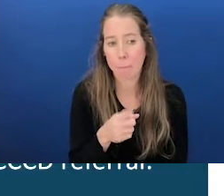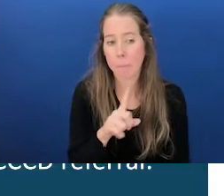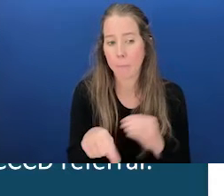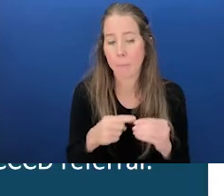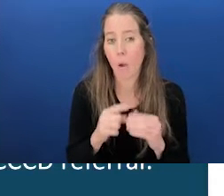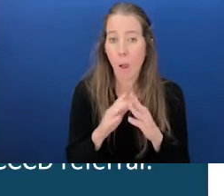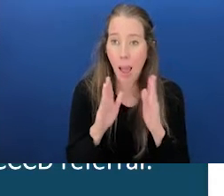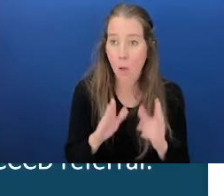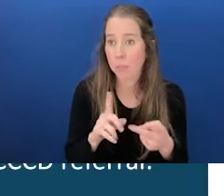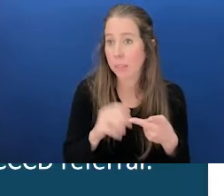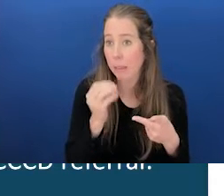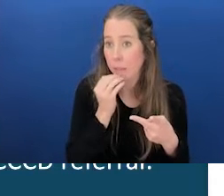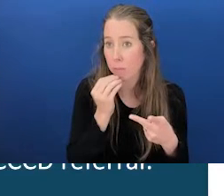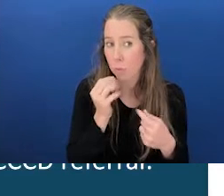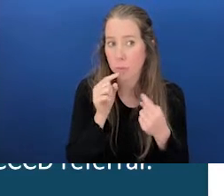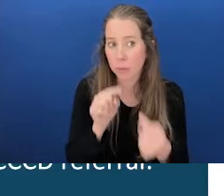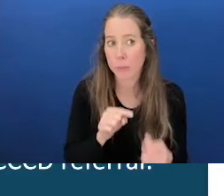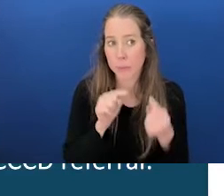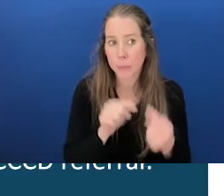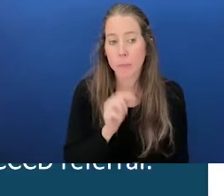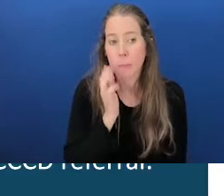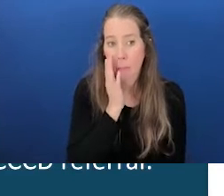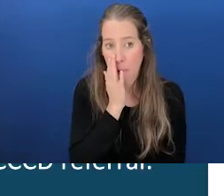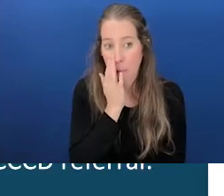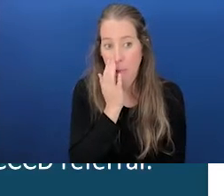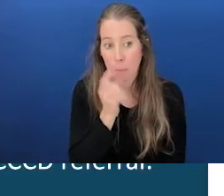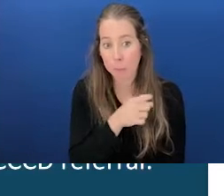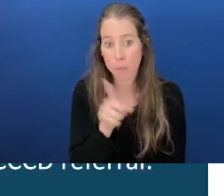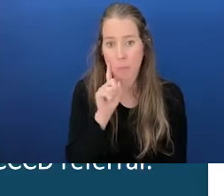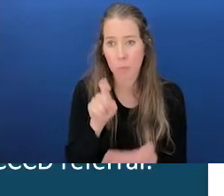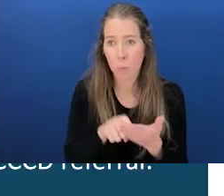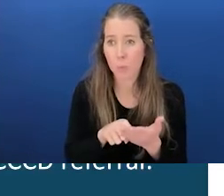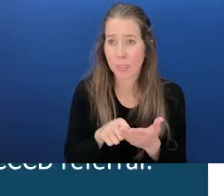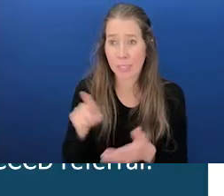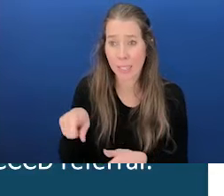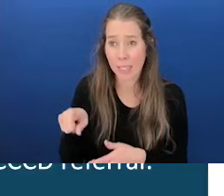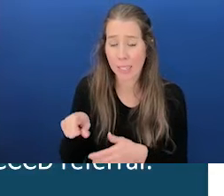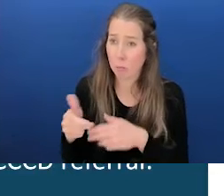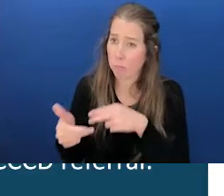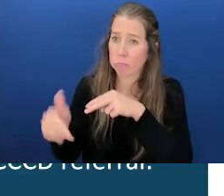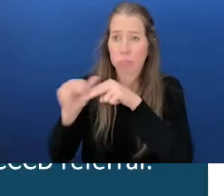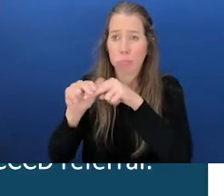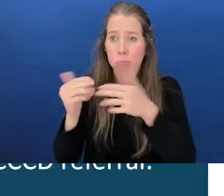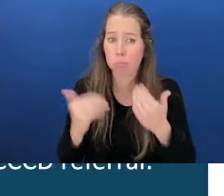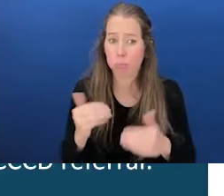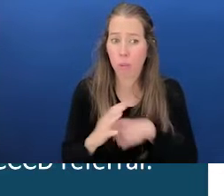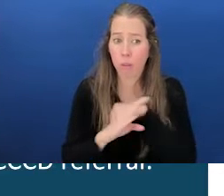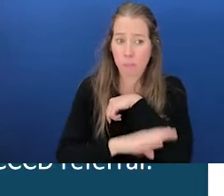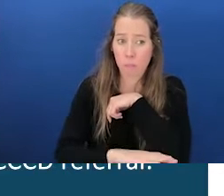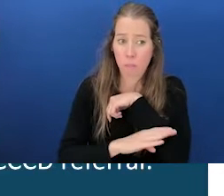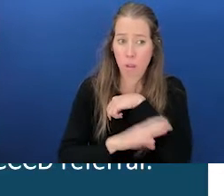food insecurity. And as you can see, the need has grown. In fall of 21, we only